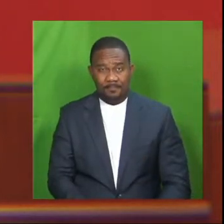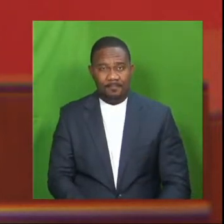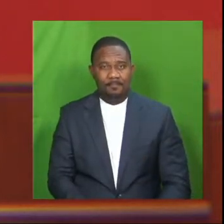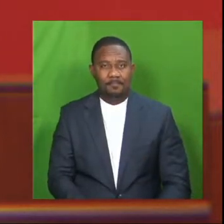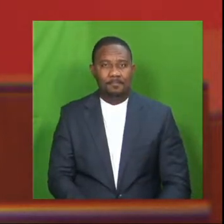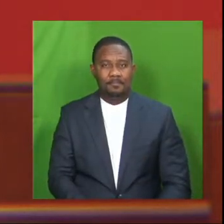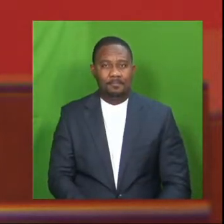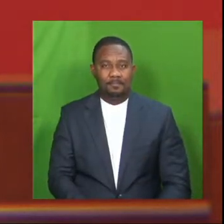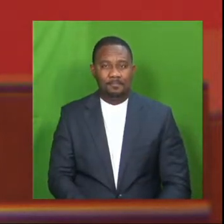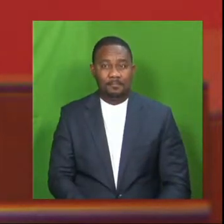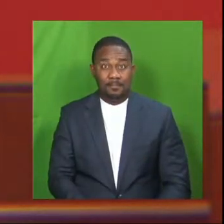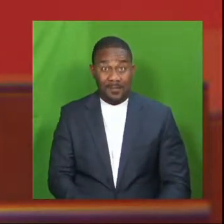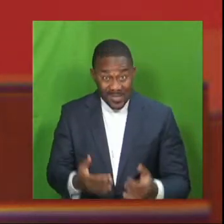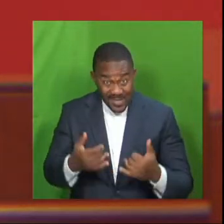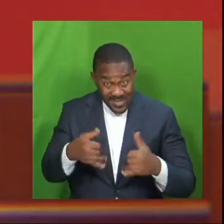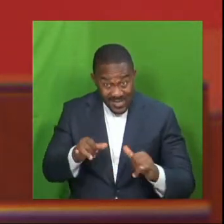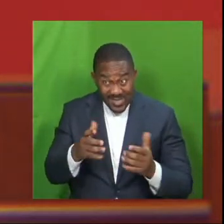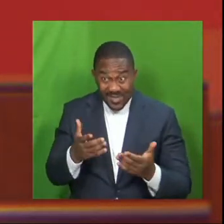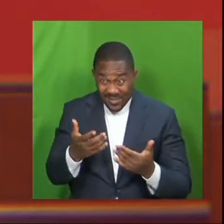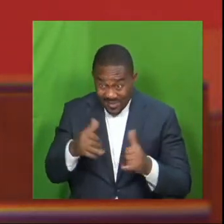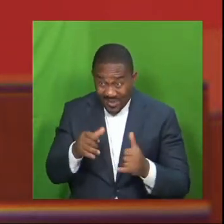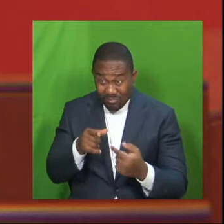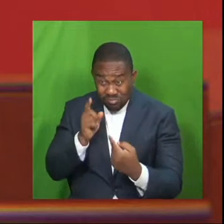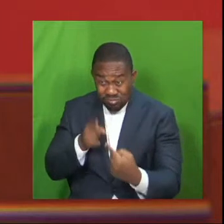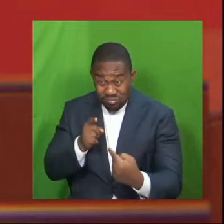You see, you want to debate further?